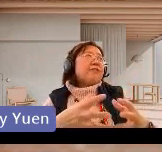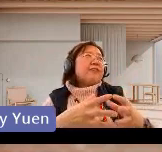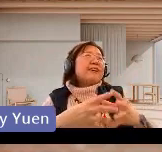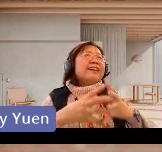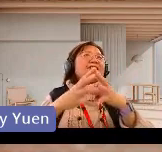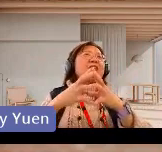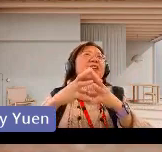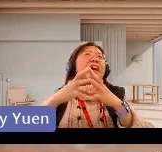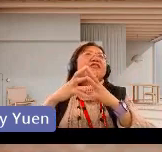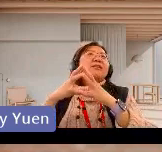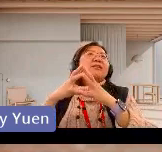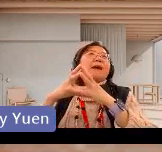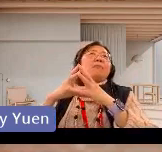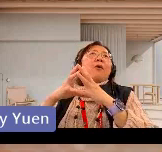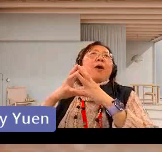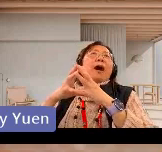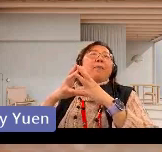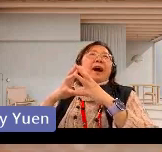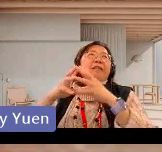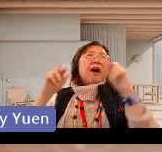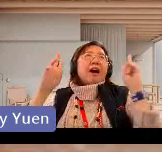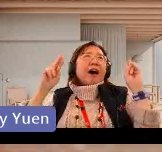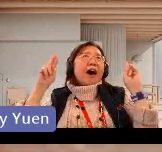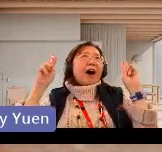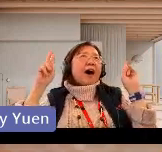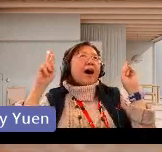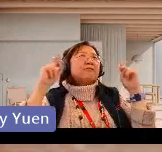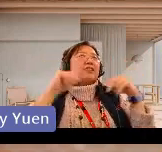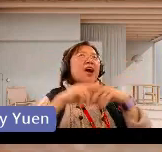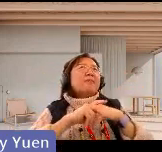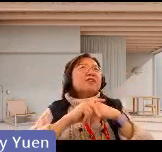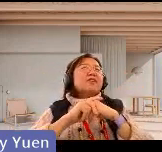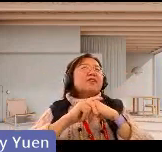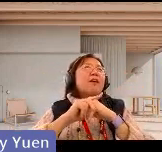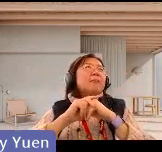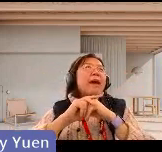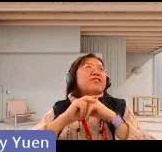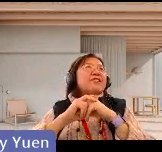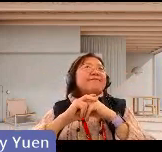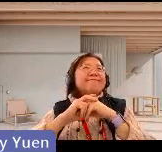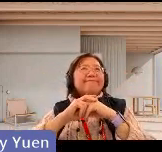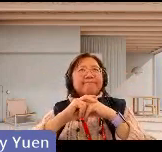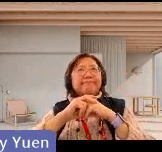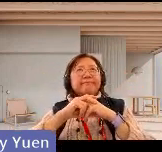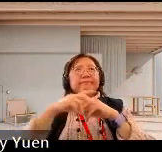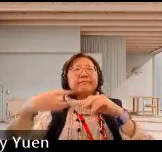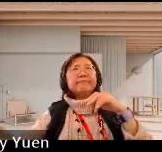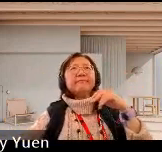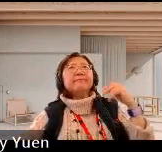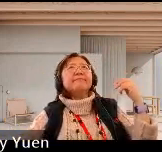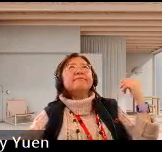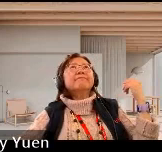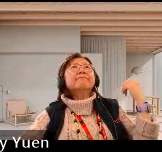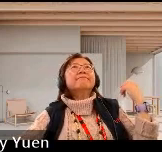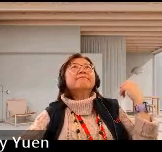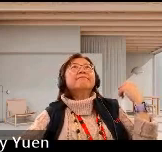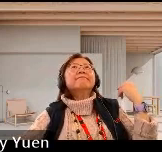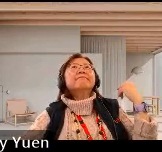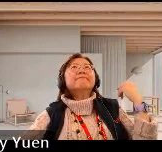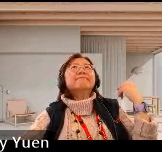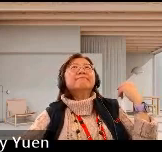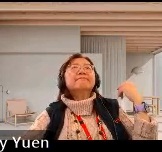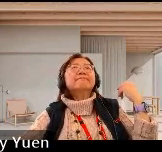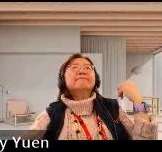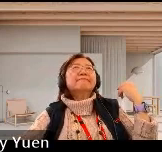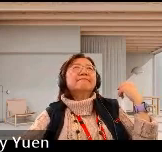or whatever. Absolutely. So can you explain more about the terms, occupation? Yeah, absolutely. So no, you're absolutely right.